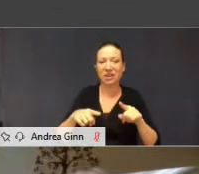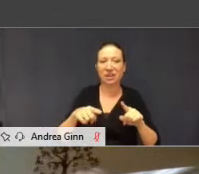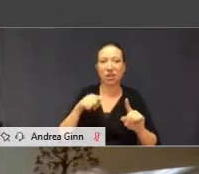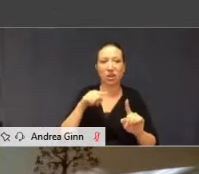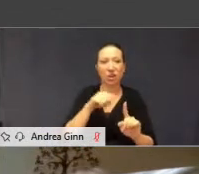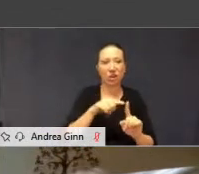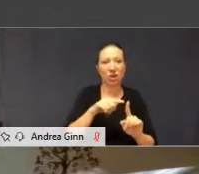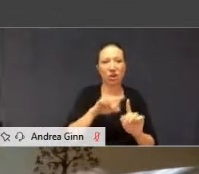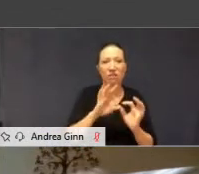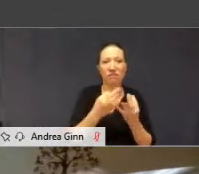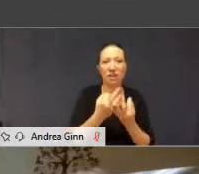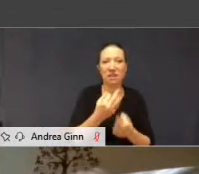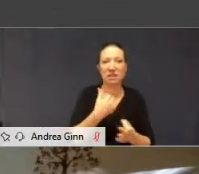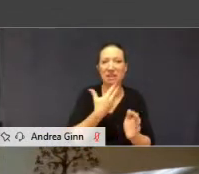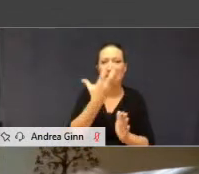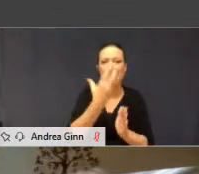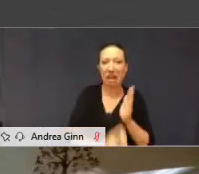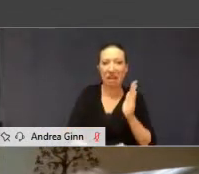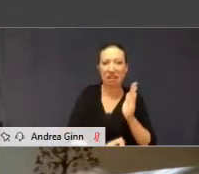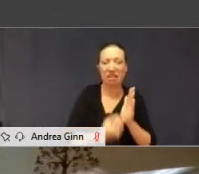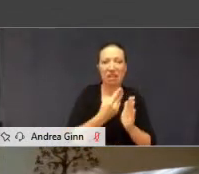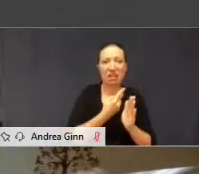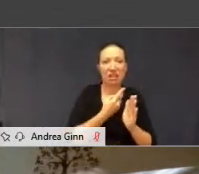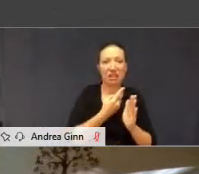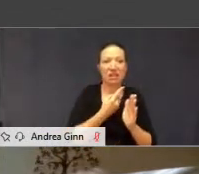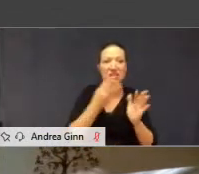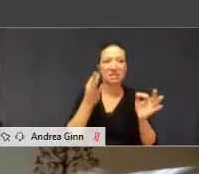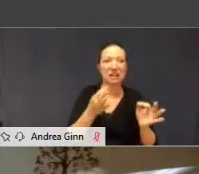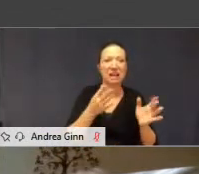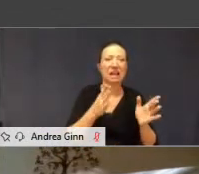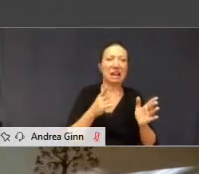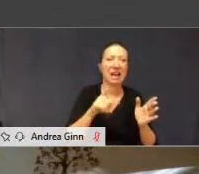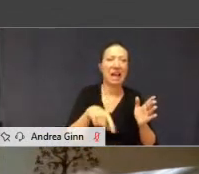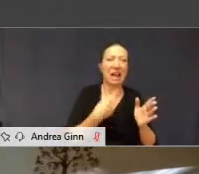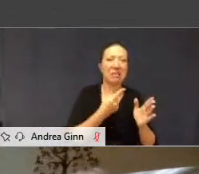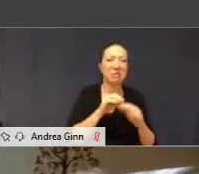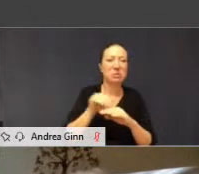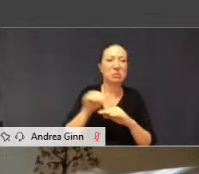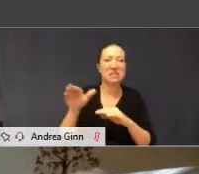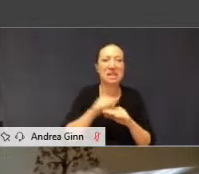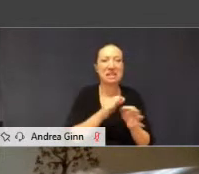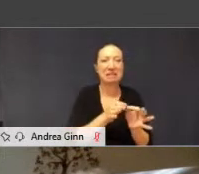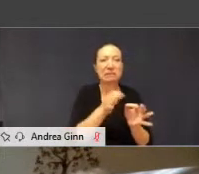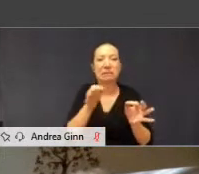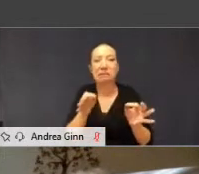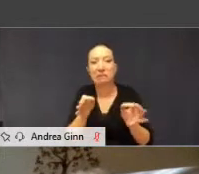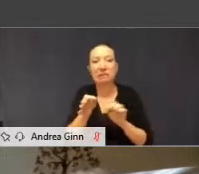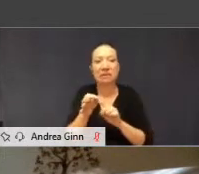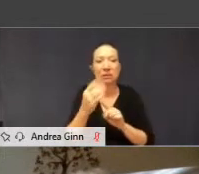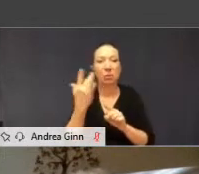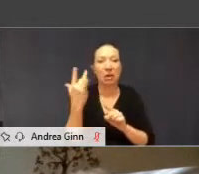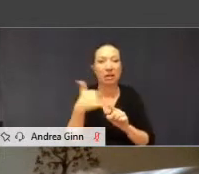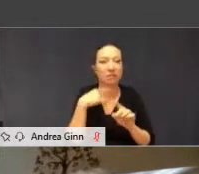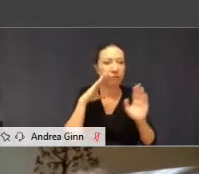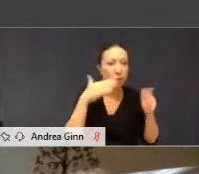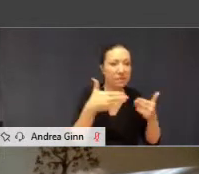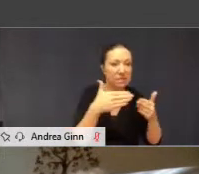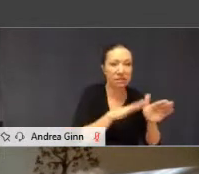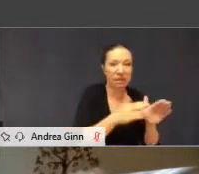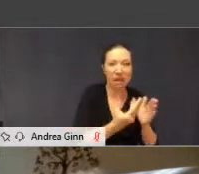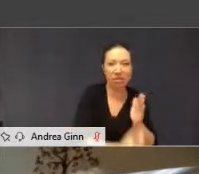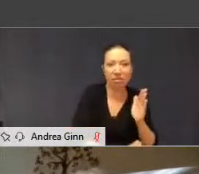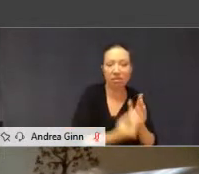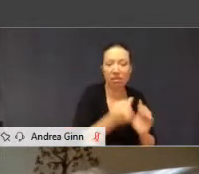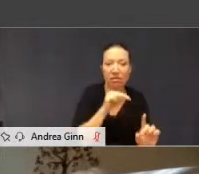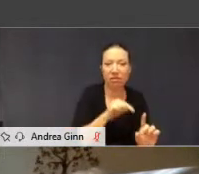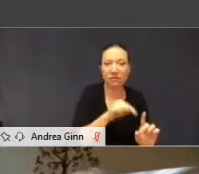March. This is bureaucracy out of control, doctor, and I know from my prior experiences with